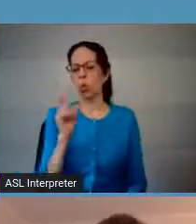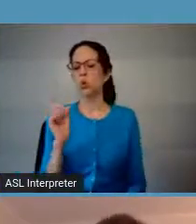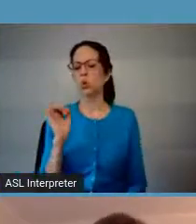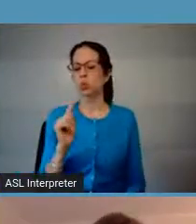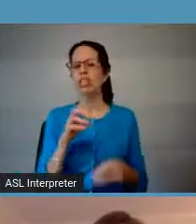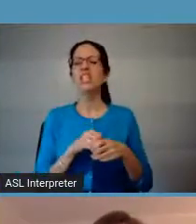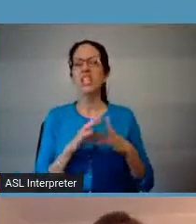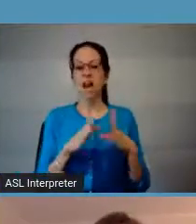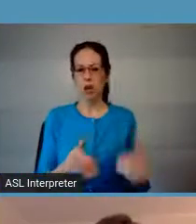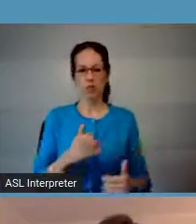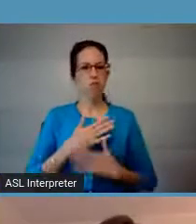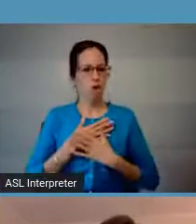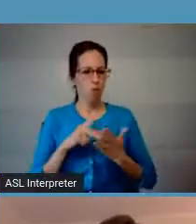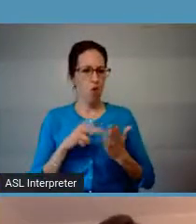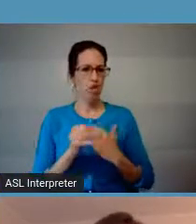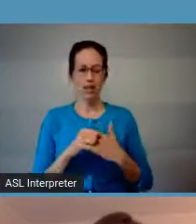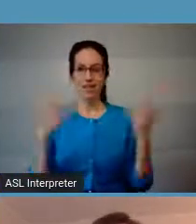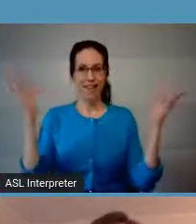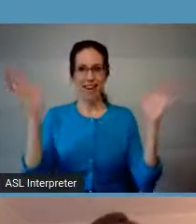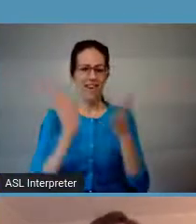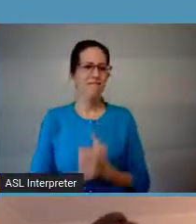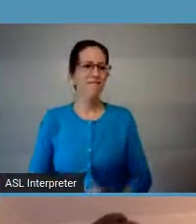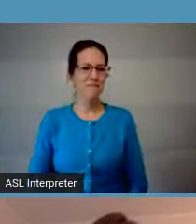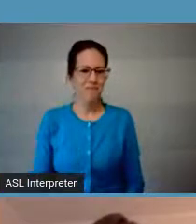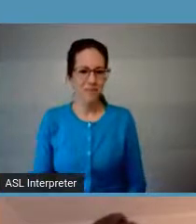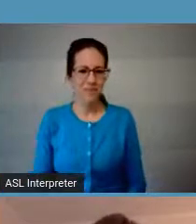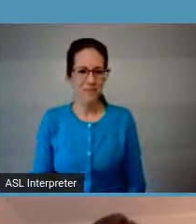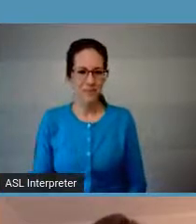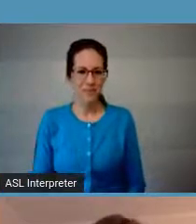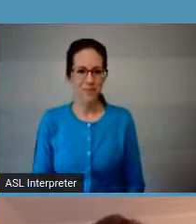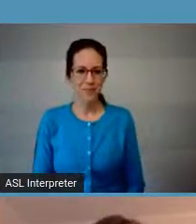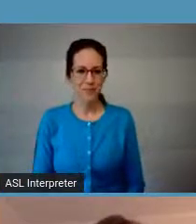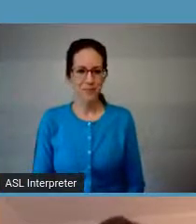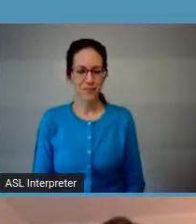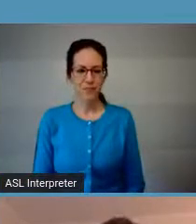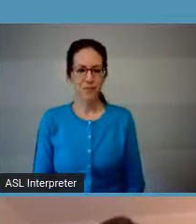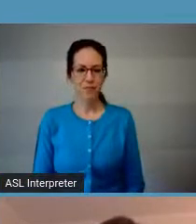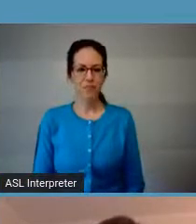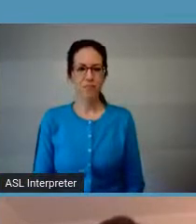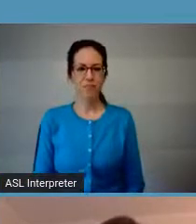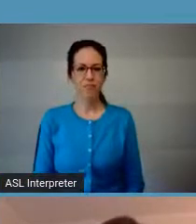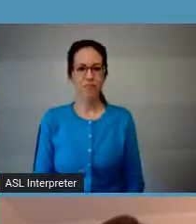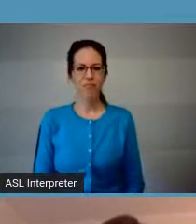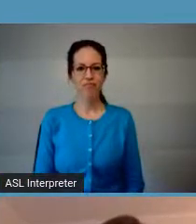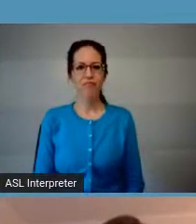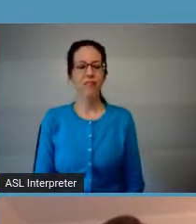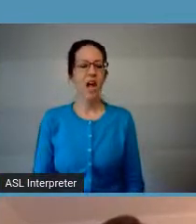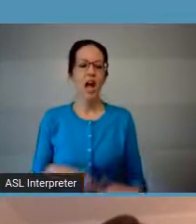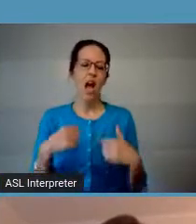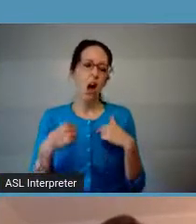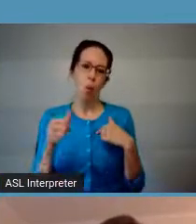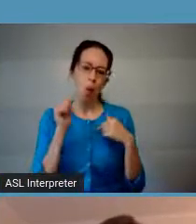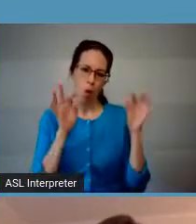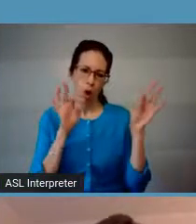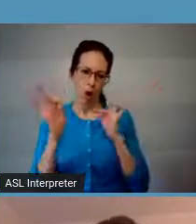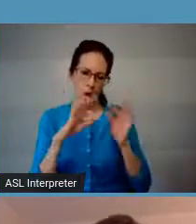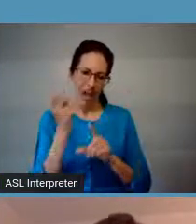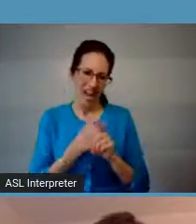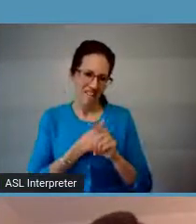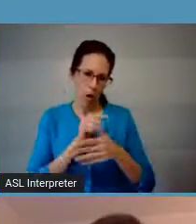your project. Yay! I'm not going to go through every single item on this list, but I will say